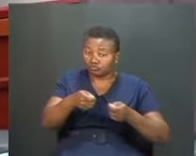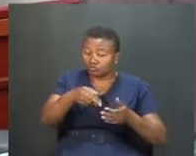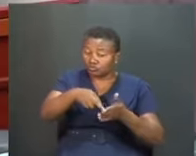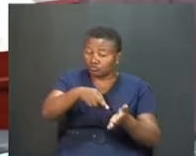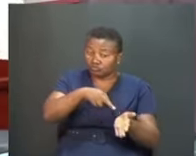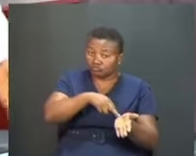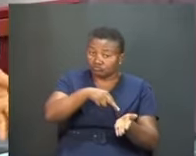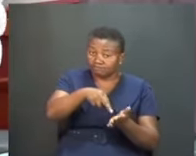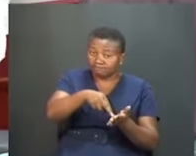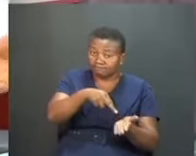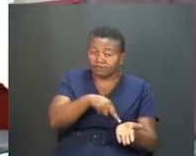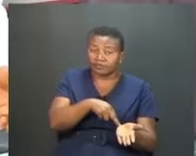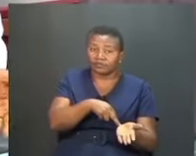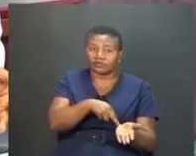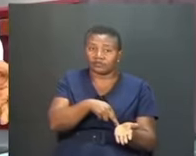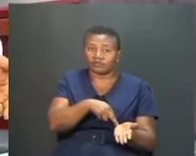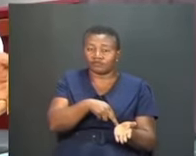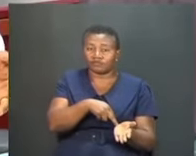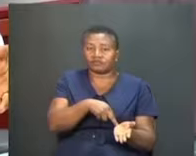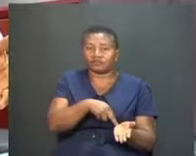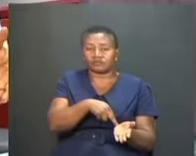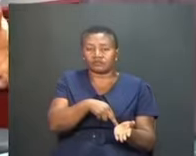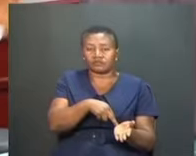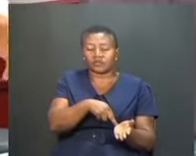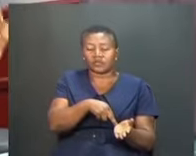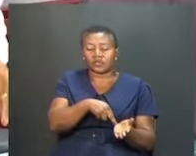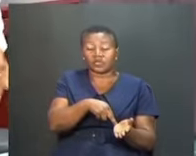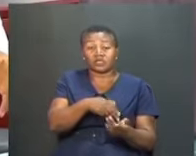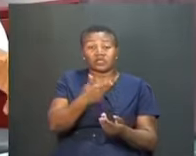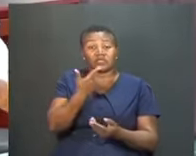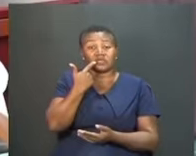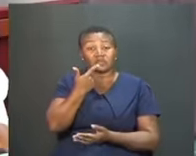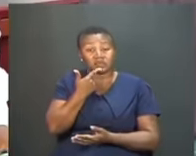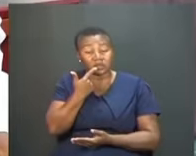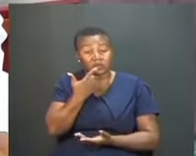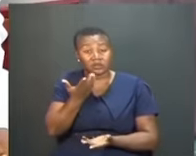in one way or the other directs which form